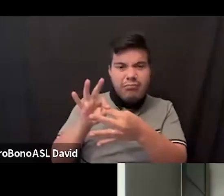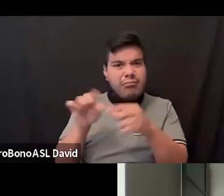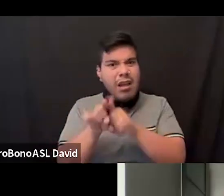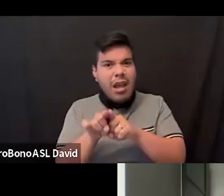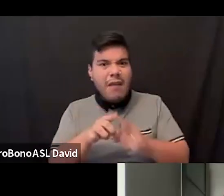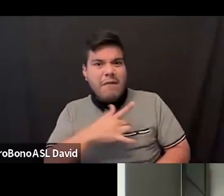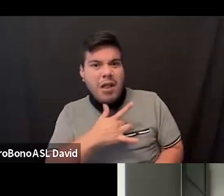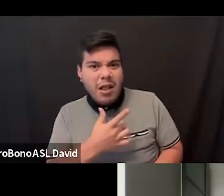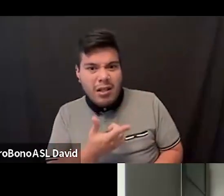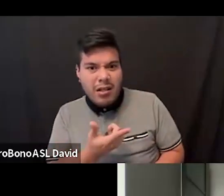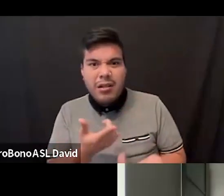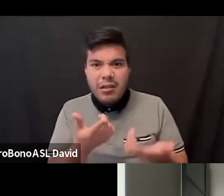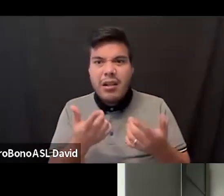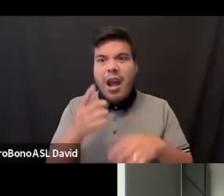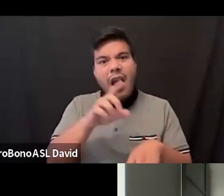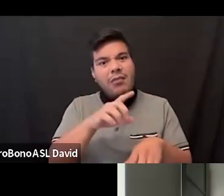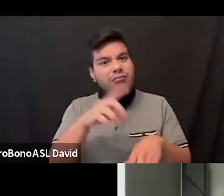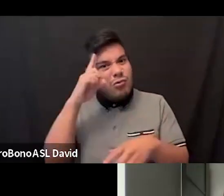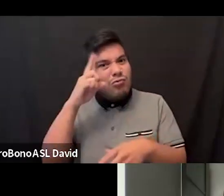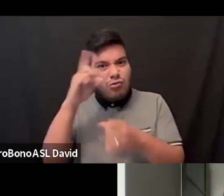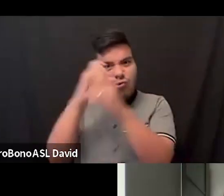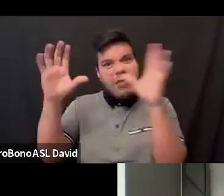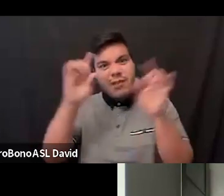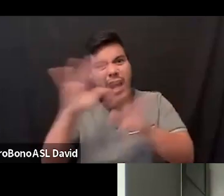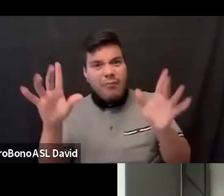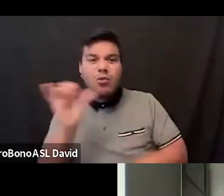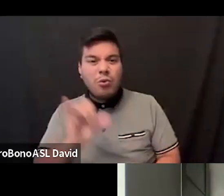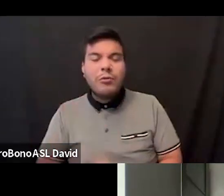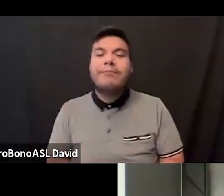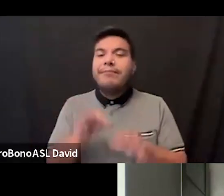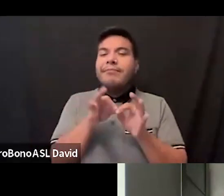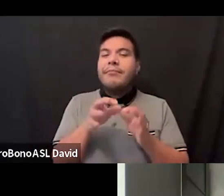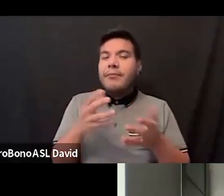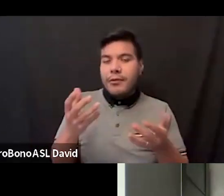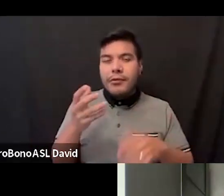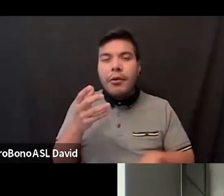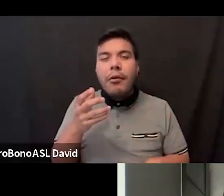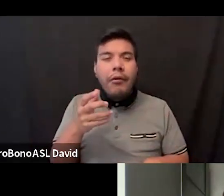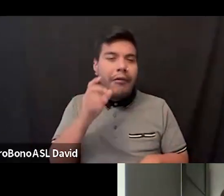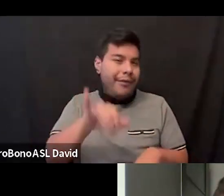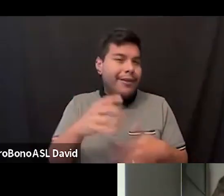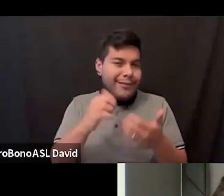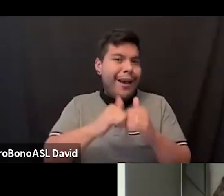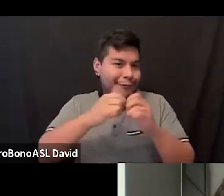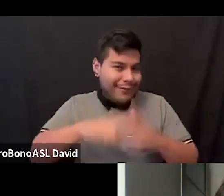common feelings, and also the dreams and nightmares that we had. So that's how it started, and